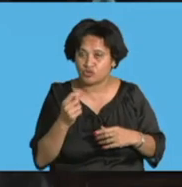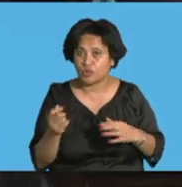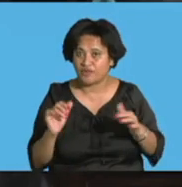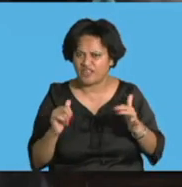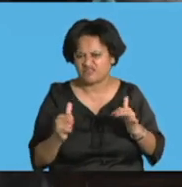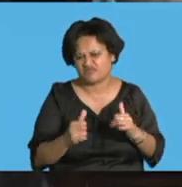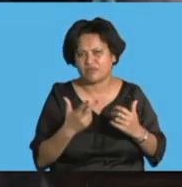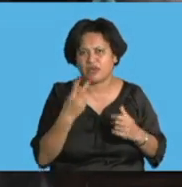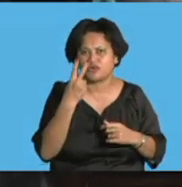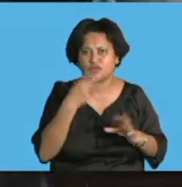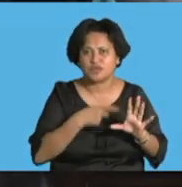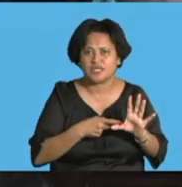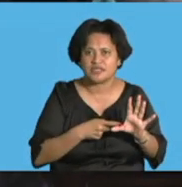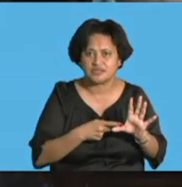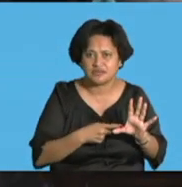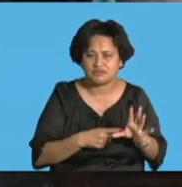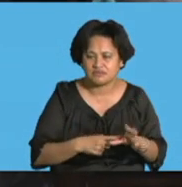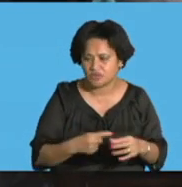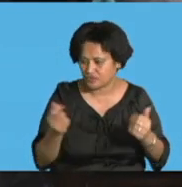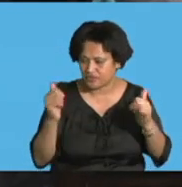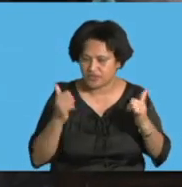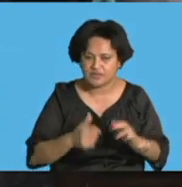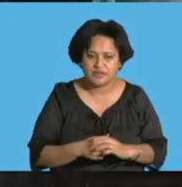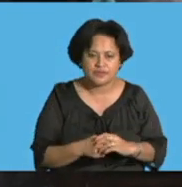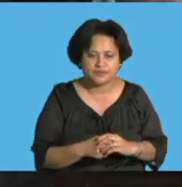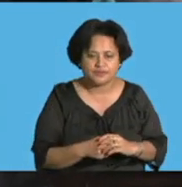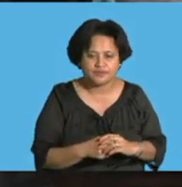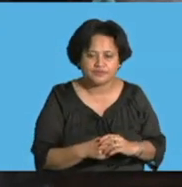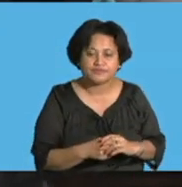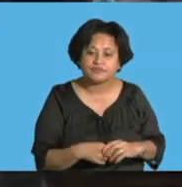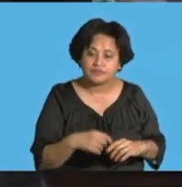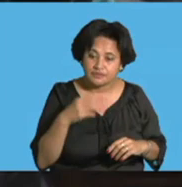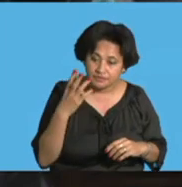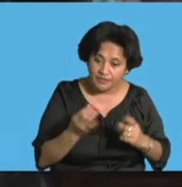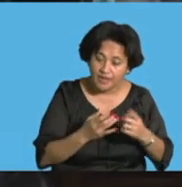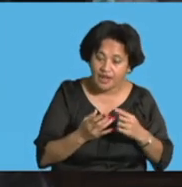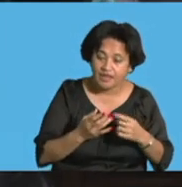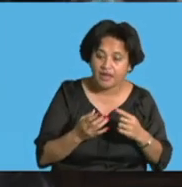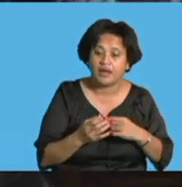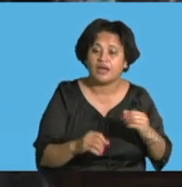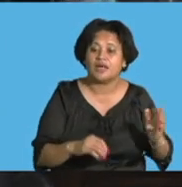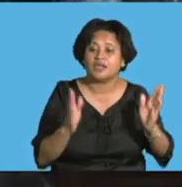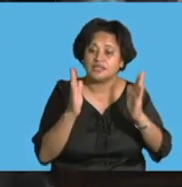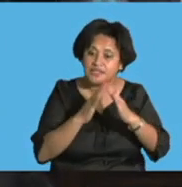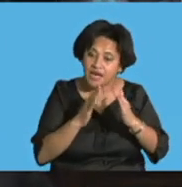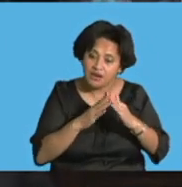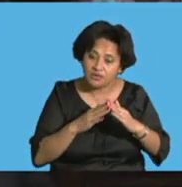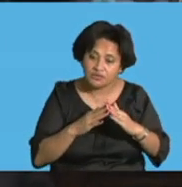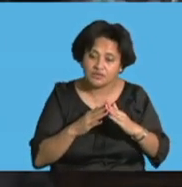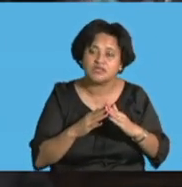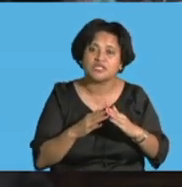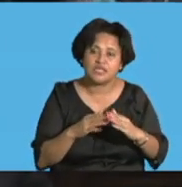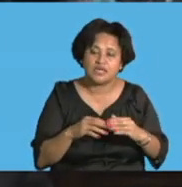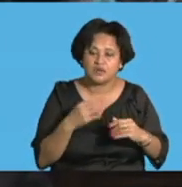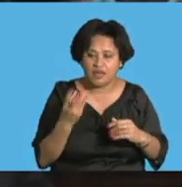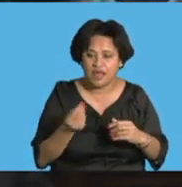months. Mr. Speaker, sir, the Korepita Model Town Trust will receive funding assistance of $2 million in